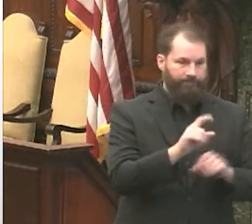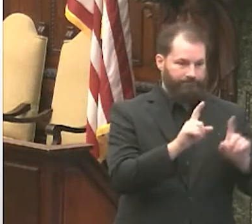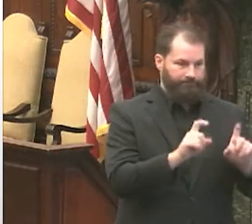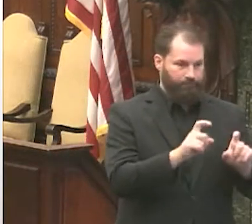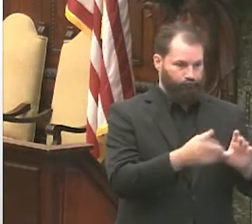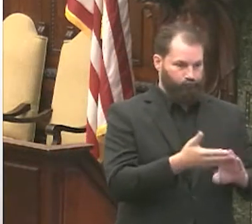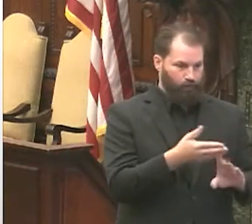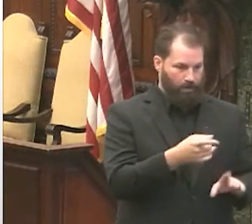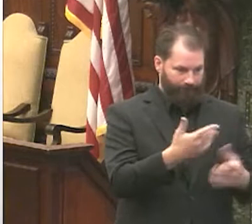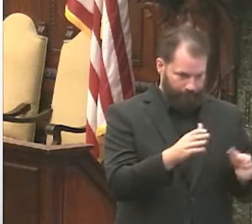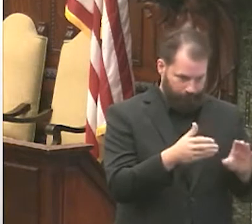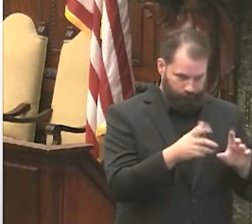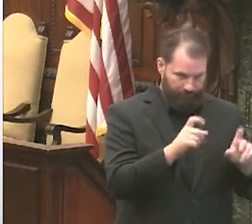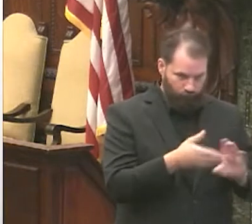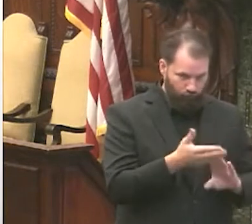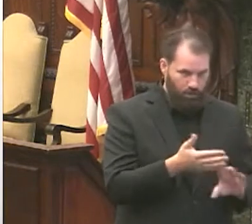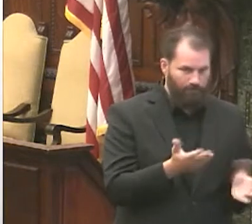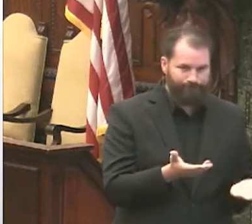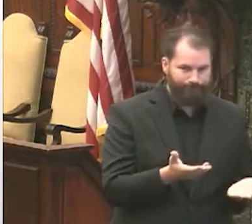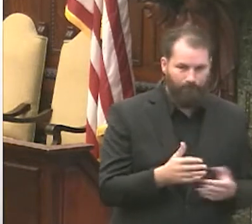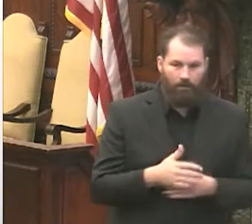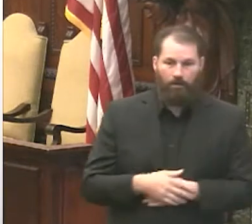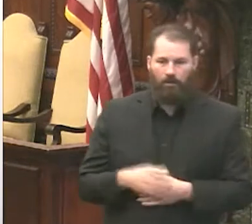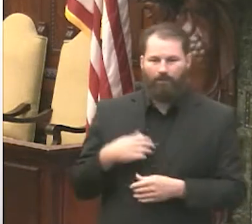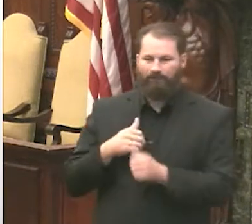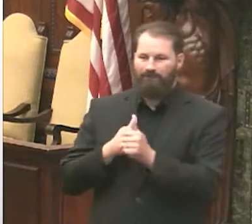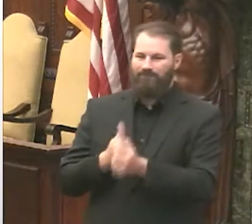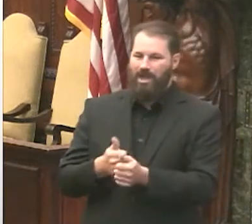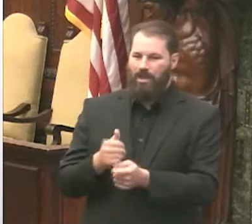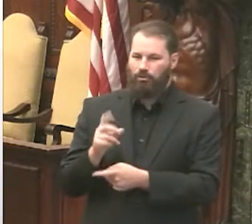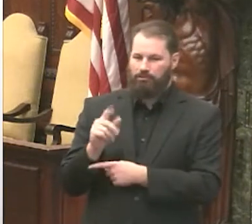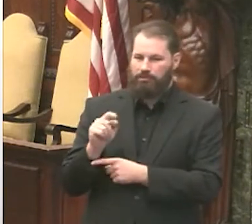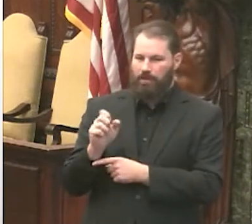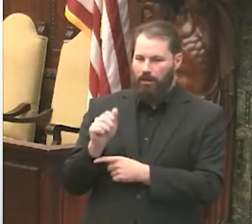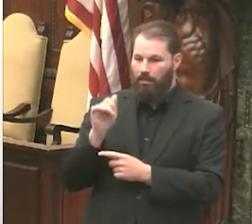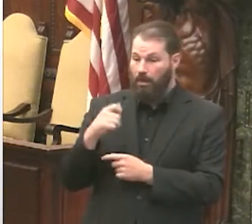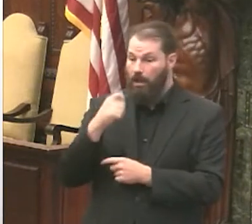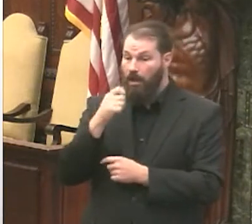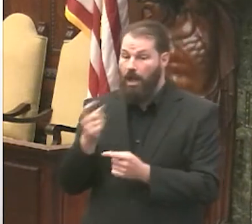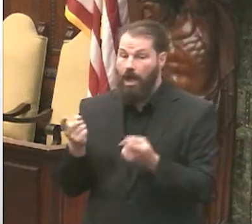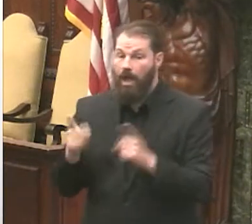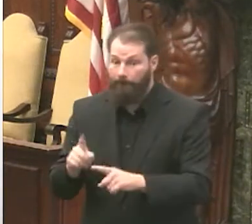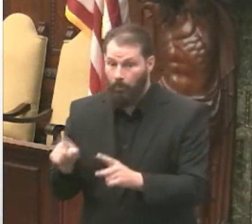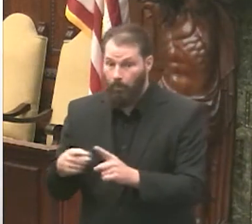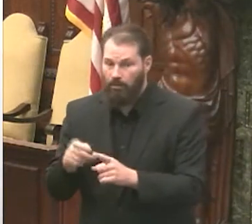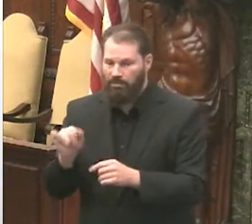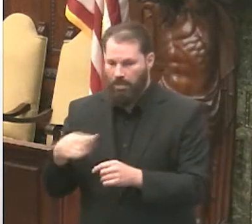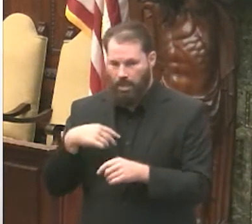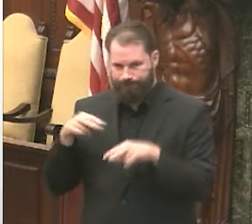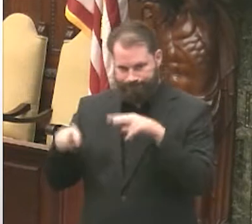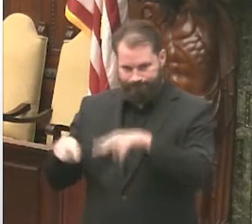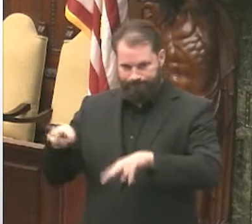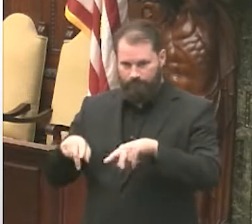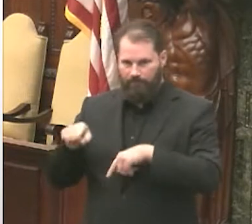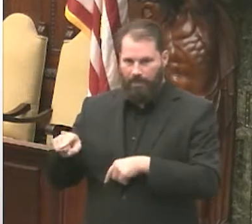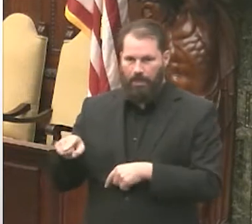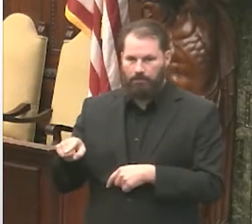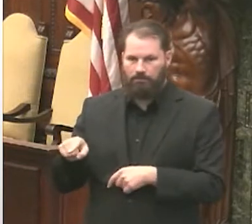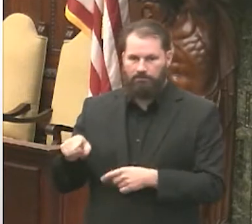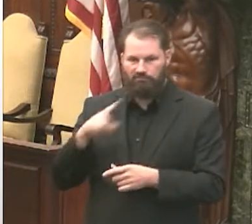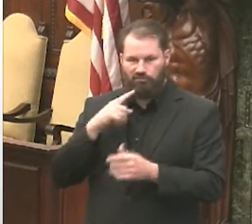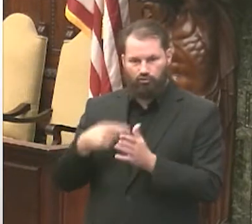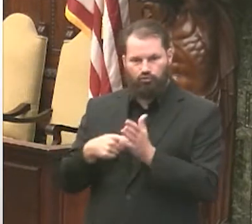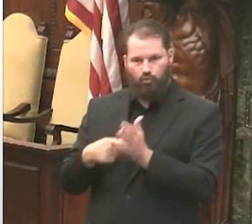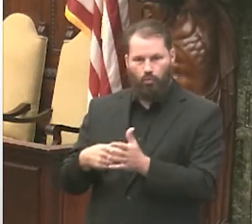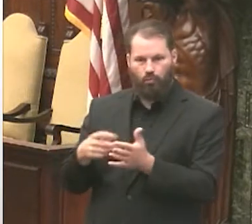this is that by graphing by the date of the sample collection, when a person was at a test site, it makes the graph closer to reflecting what is actually happening with